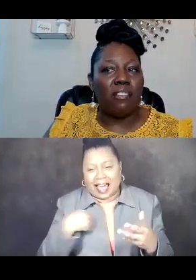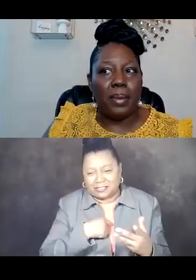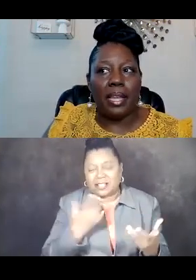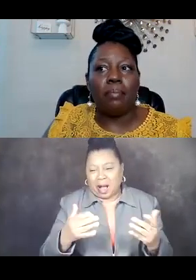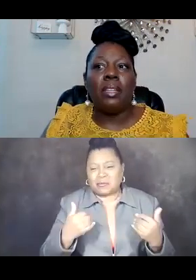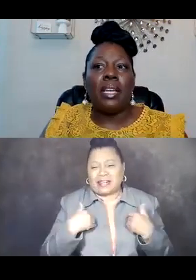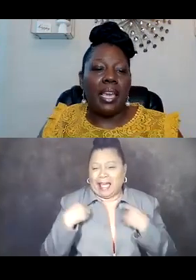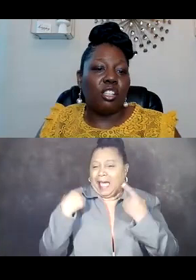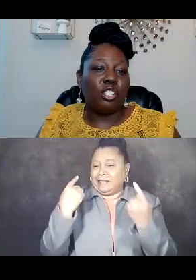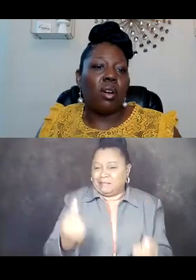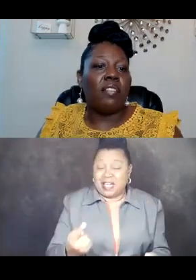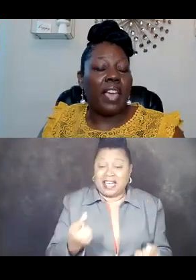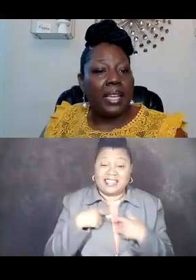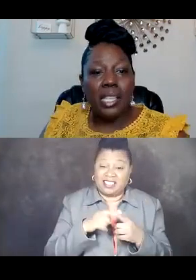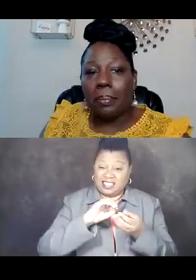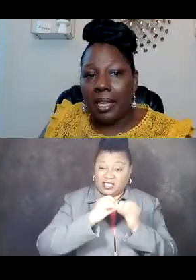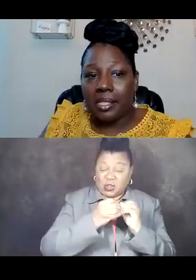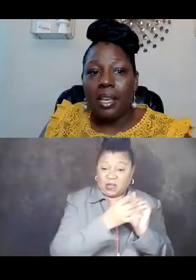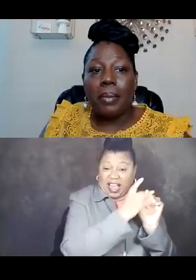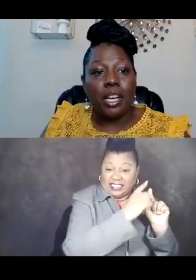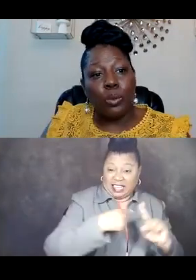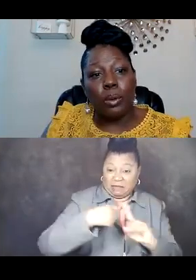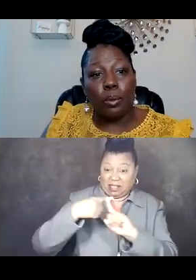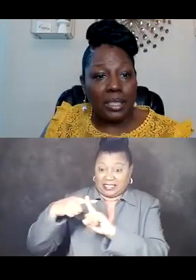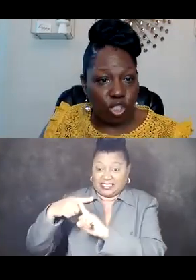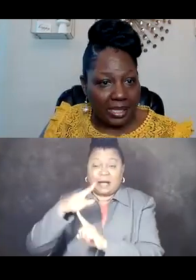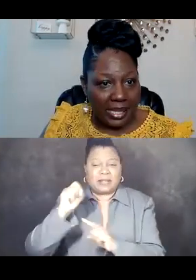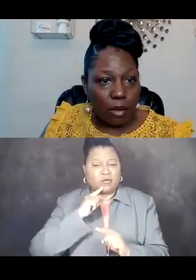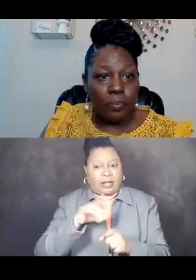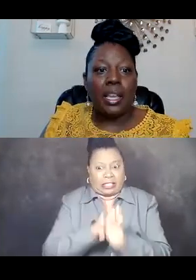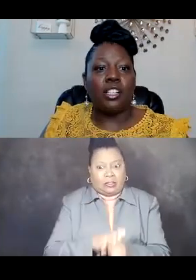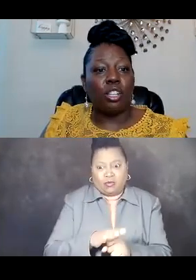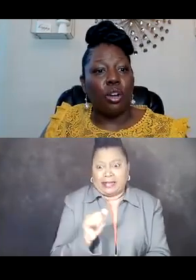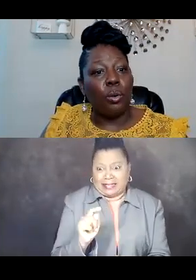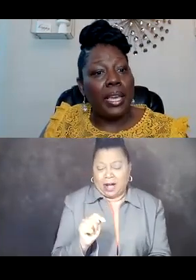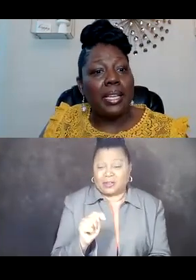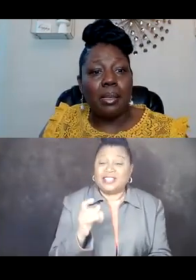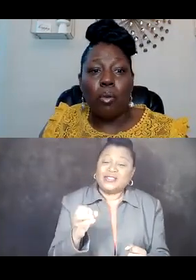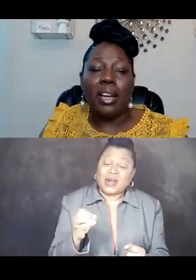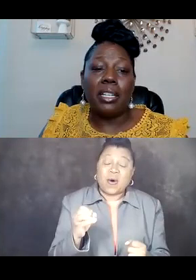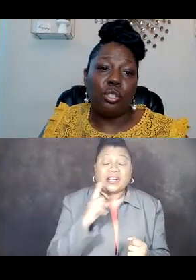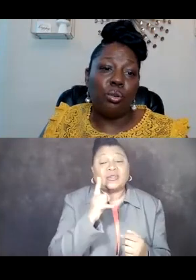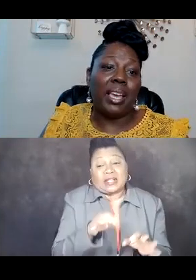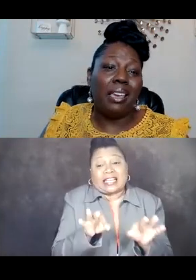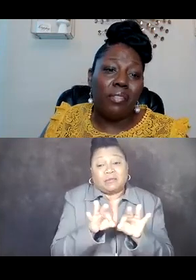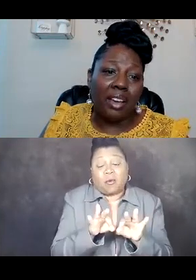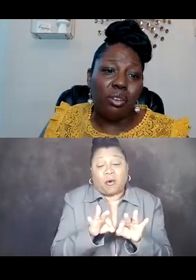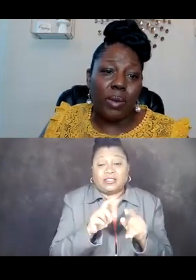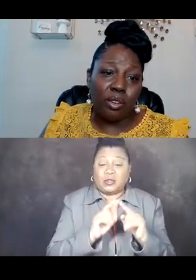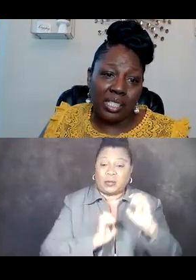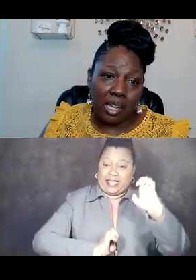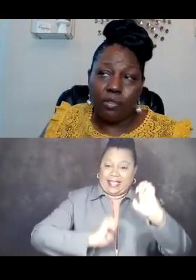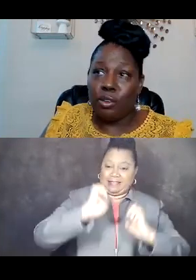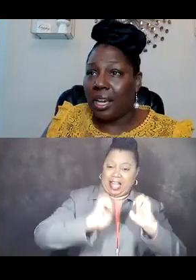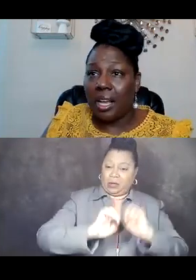would have been in the score of 18 plus because we were really stressed out. And so it is important to